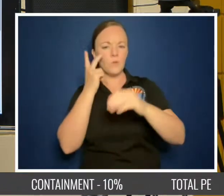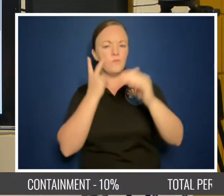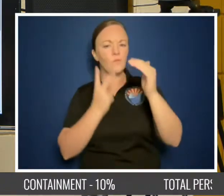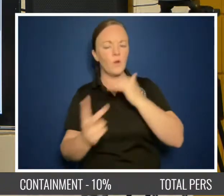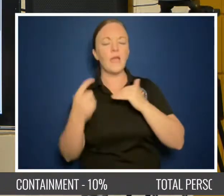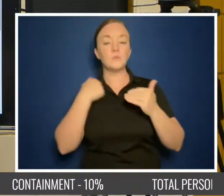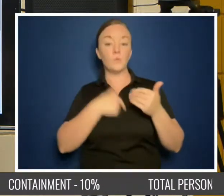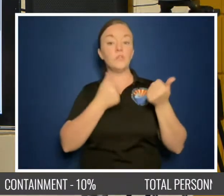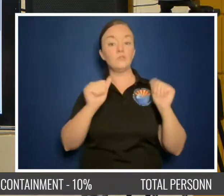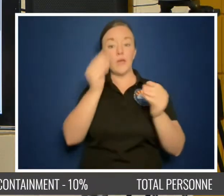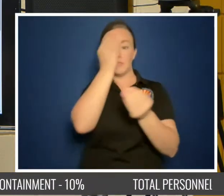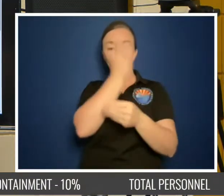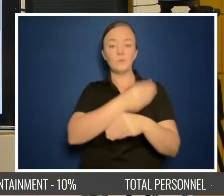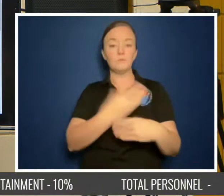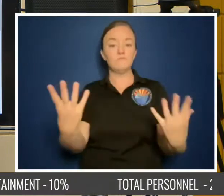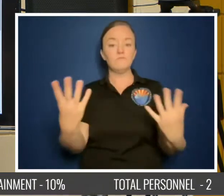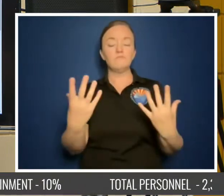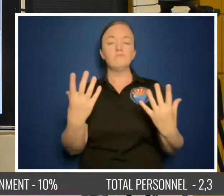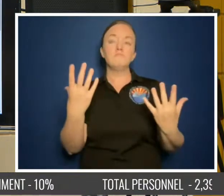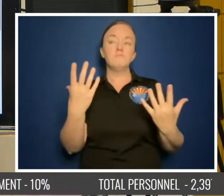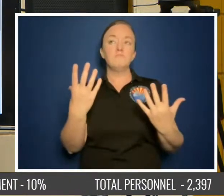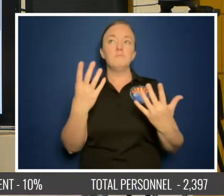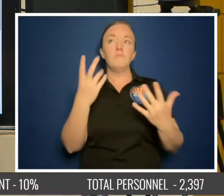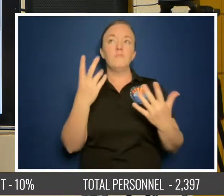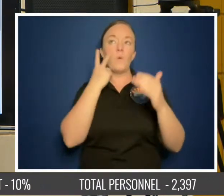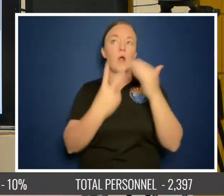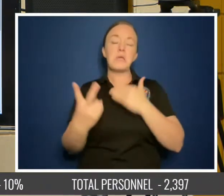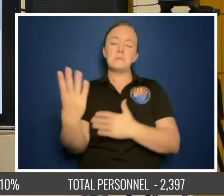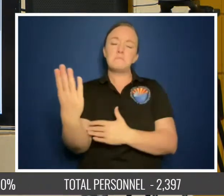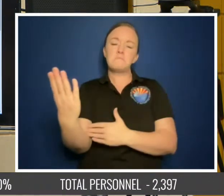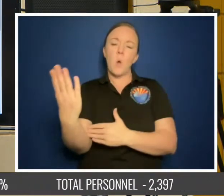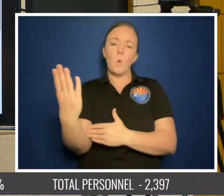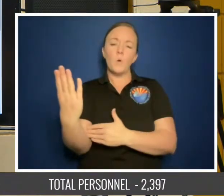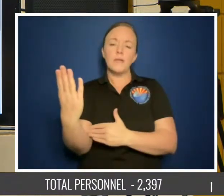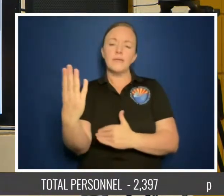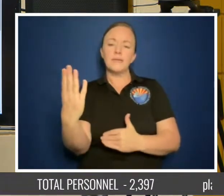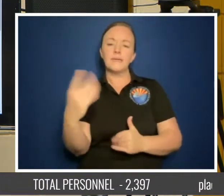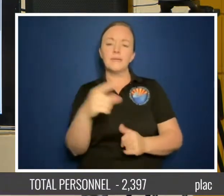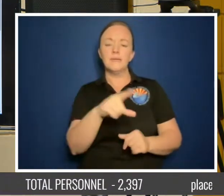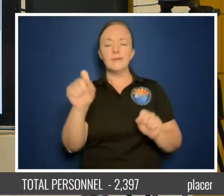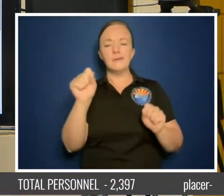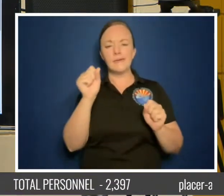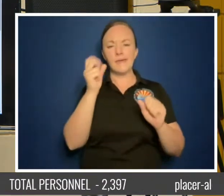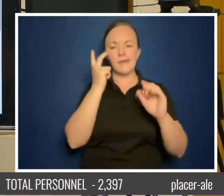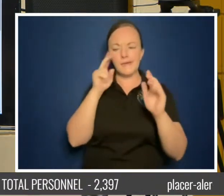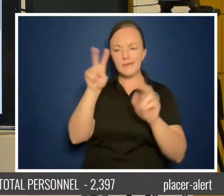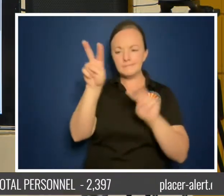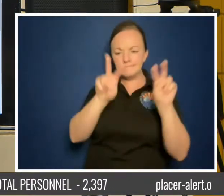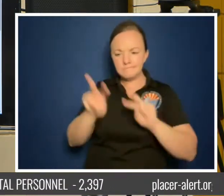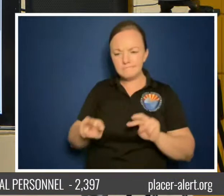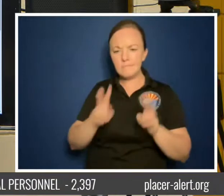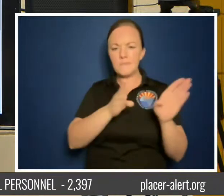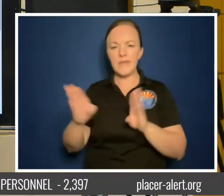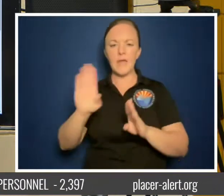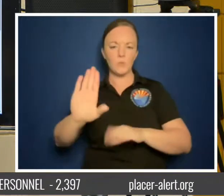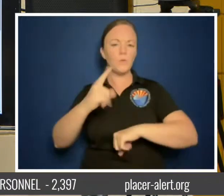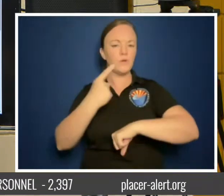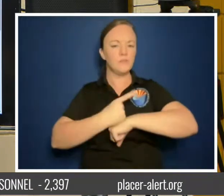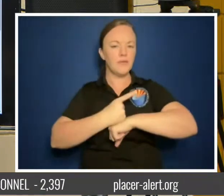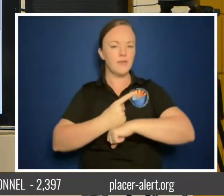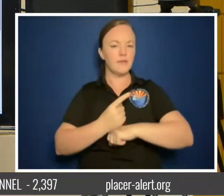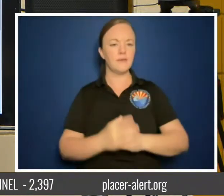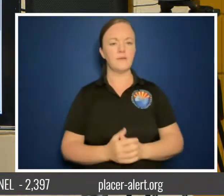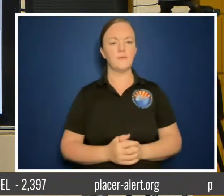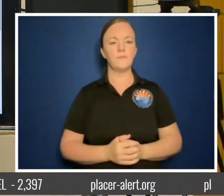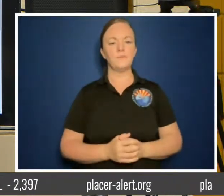out decently early in the morning, so you have some time to plan your day. And this discussion here tells you what that pattern is likely to